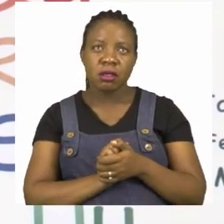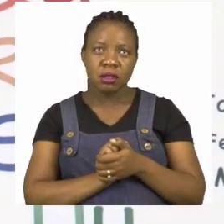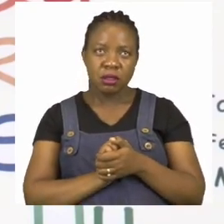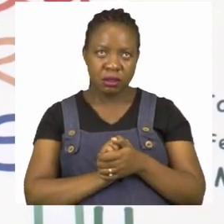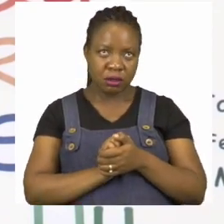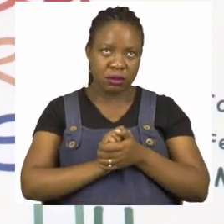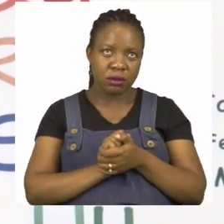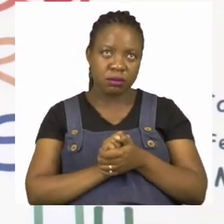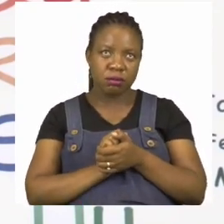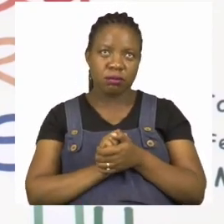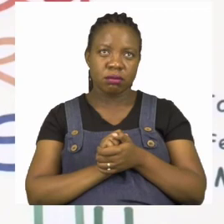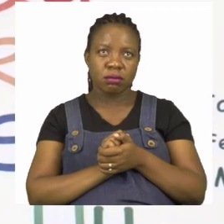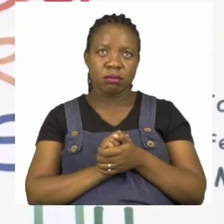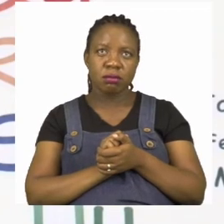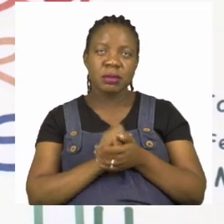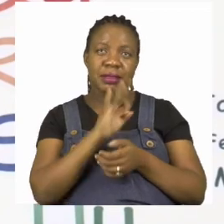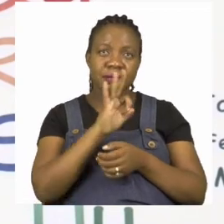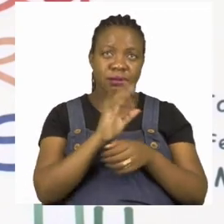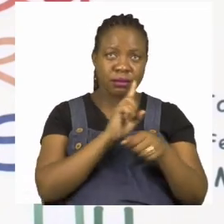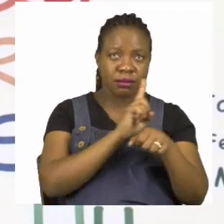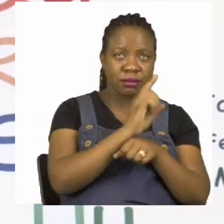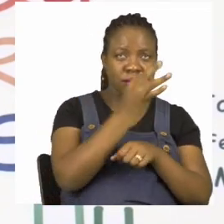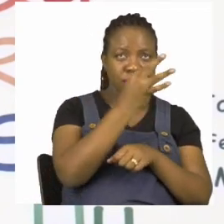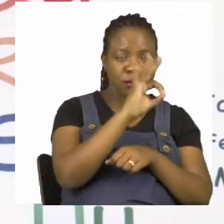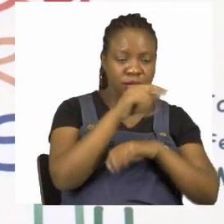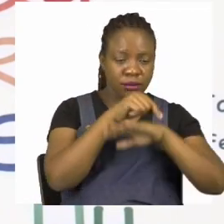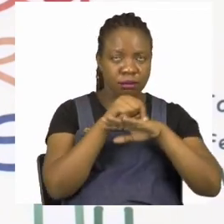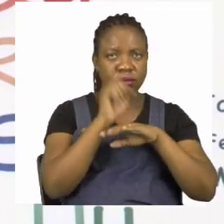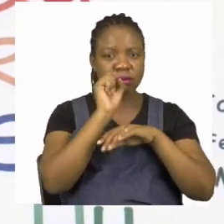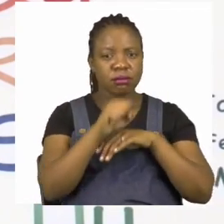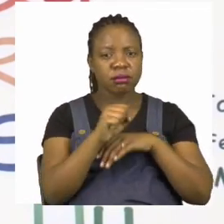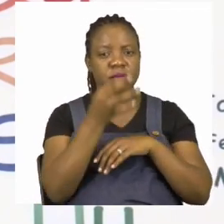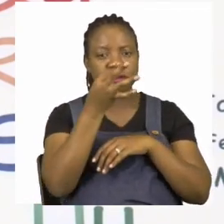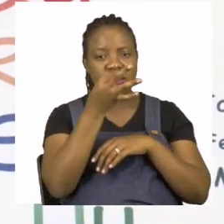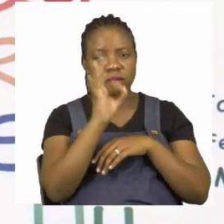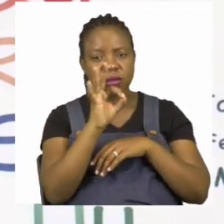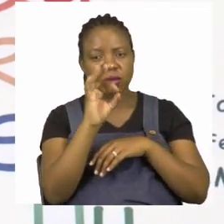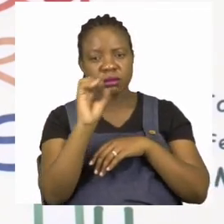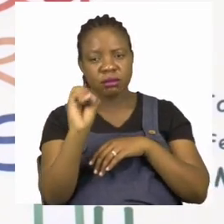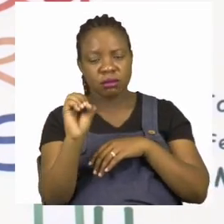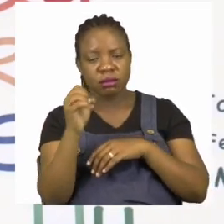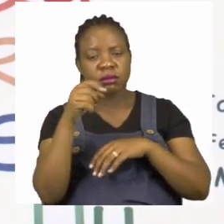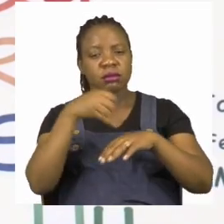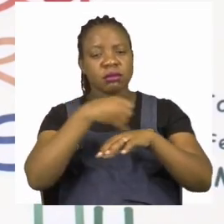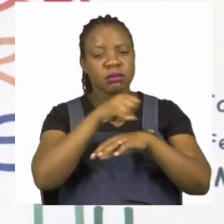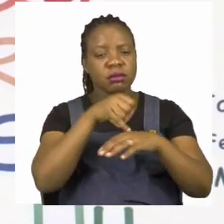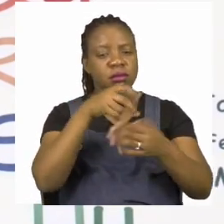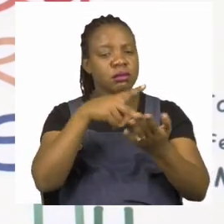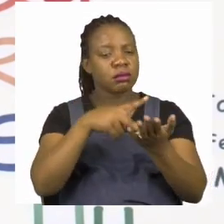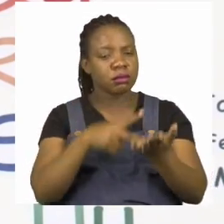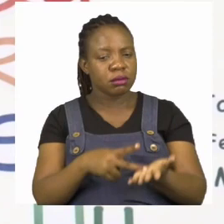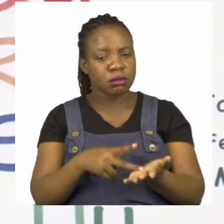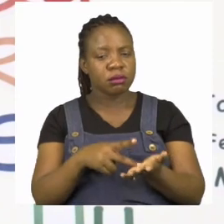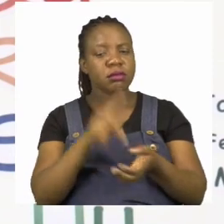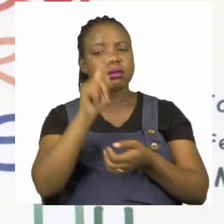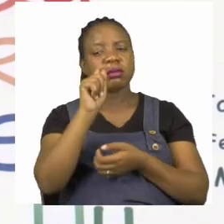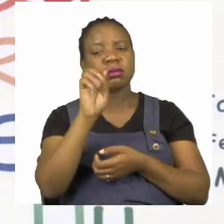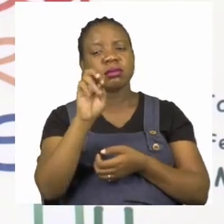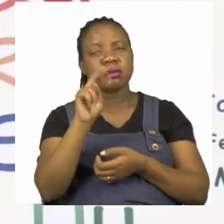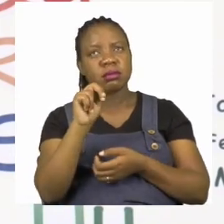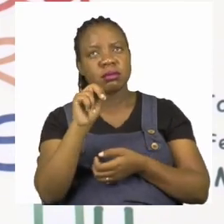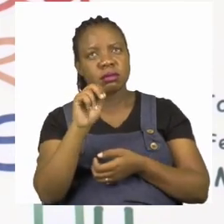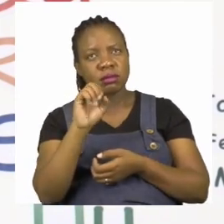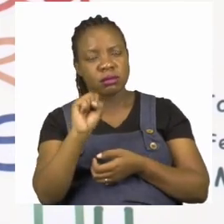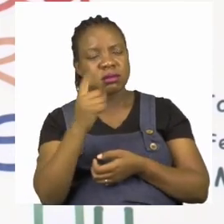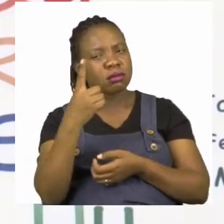was 90, and the place value would be for tens. But it is the second digit